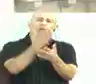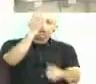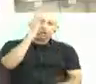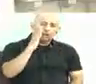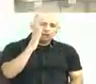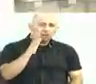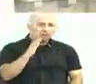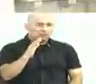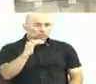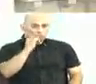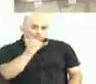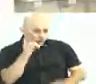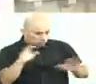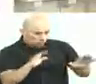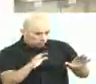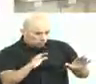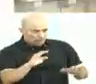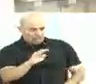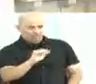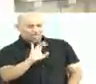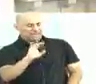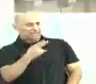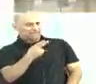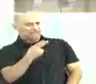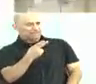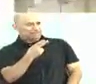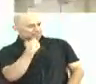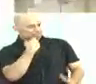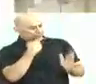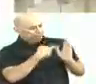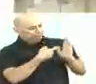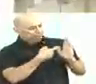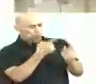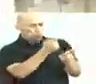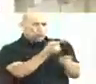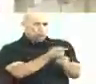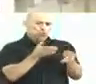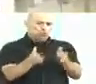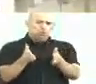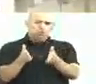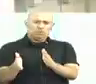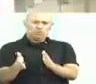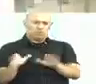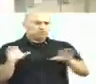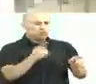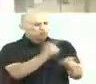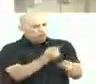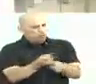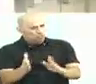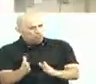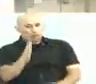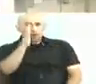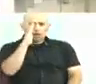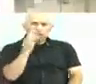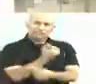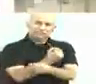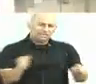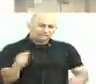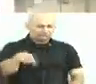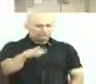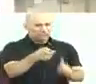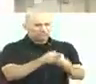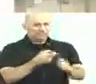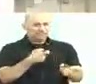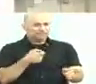been unfaithful to them, Micah referred to righteous acts when God saved them from